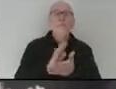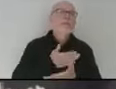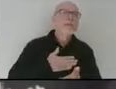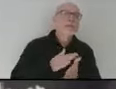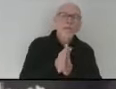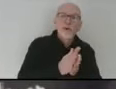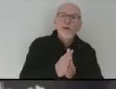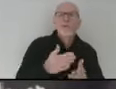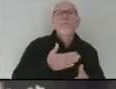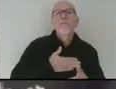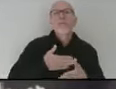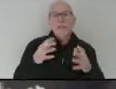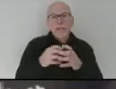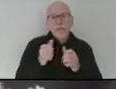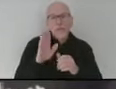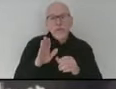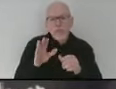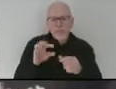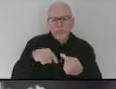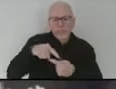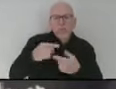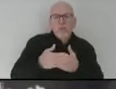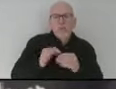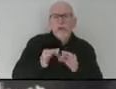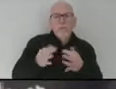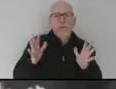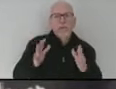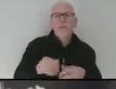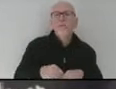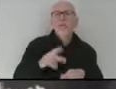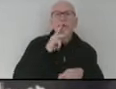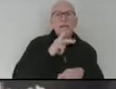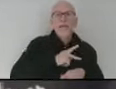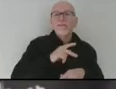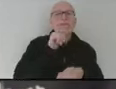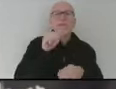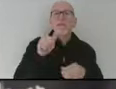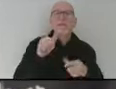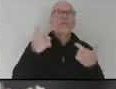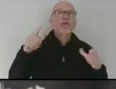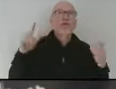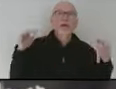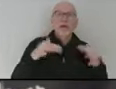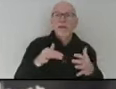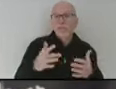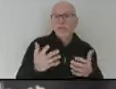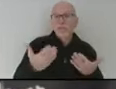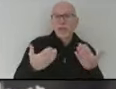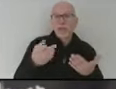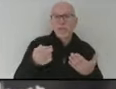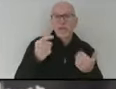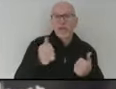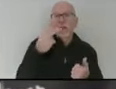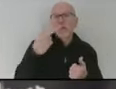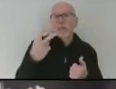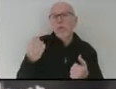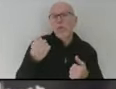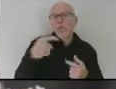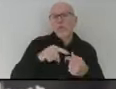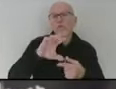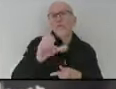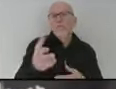only gather with your immediate family. Having Thanksgiving off from large gatherings means that perhaps you get to see people at Christmas. We